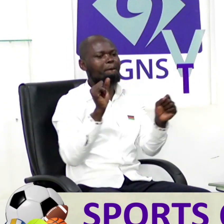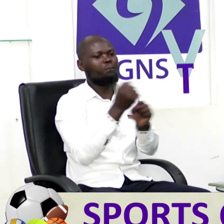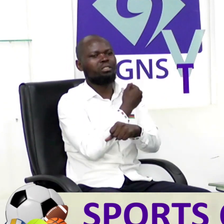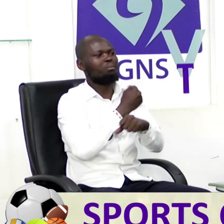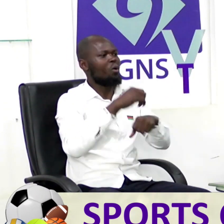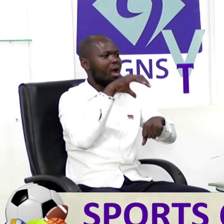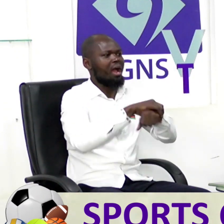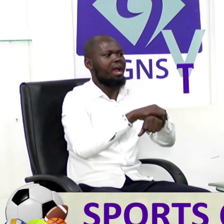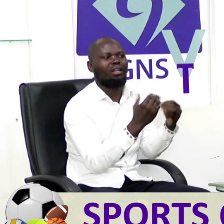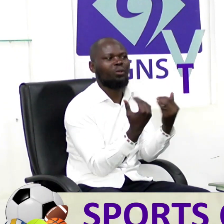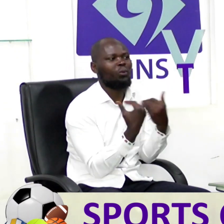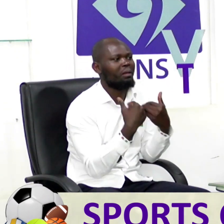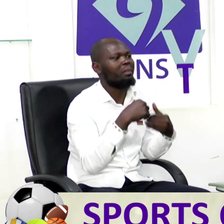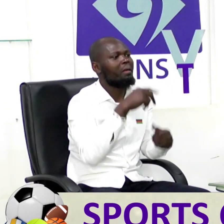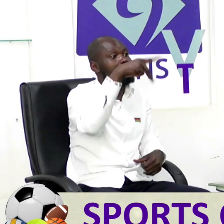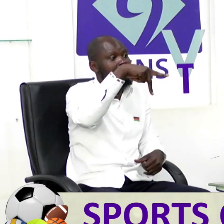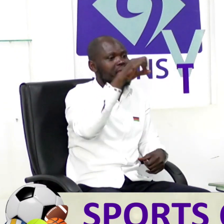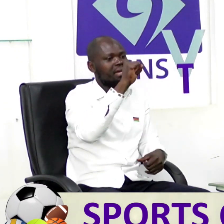PSG.